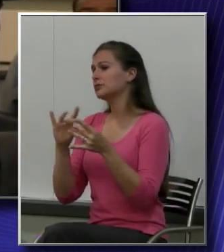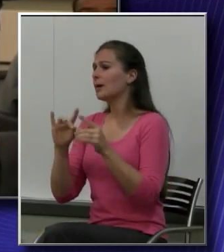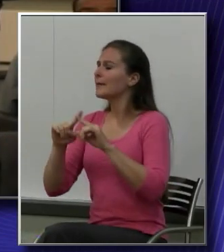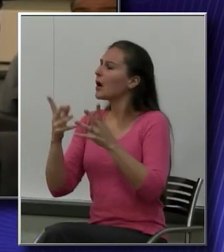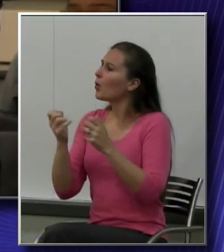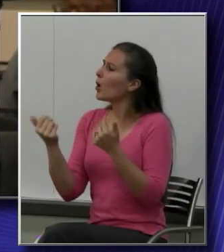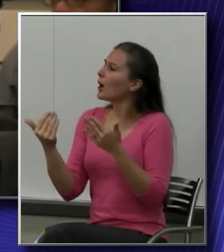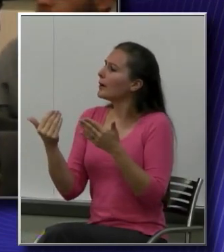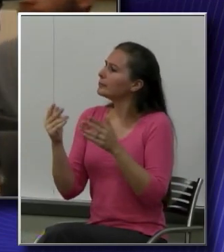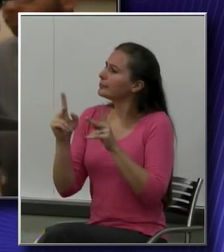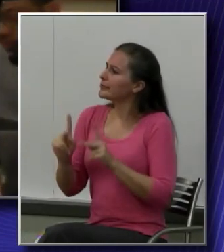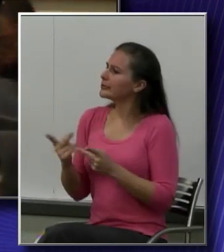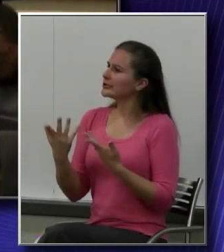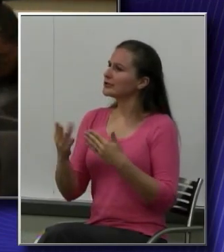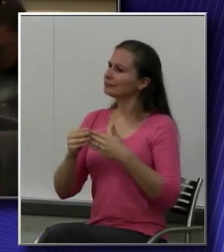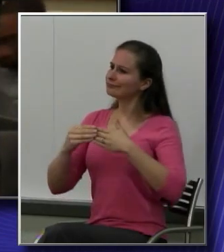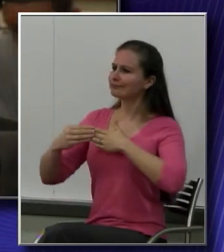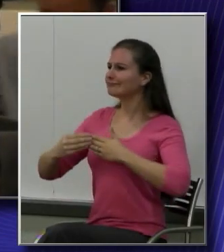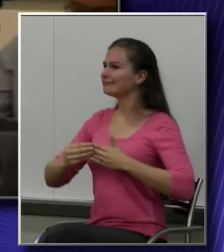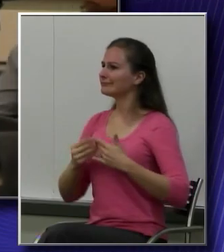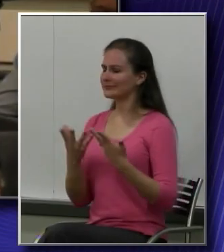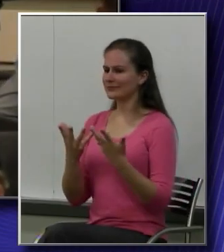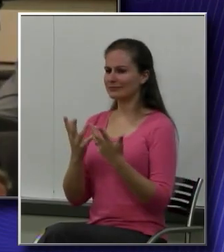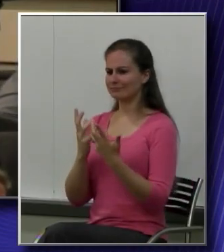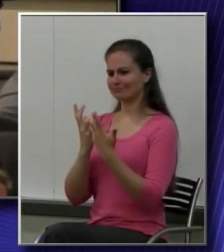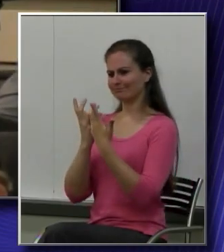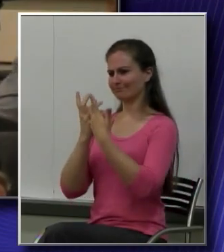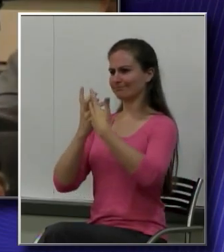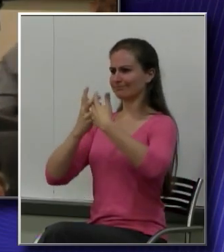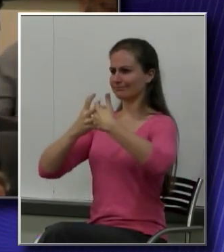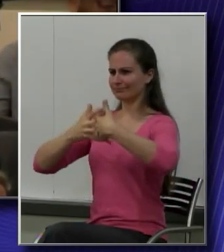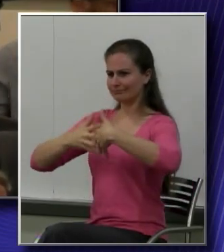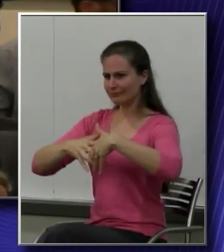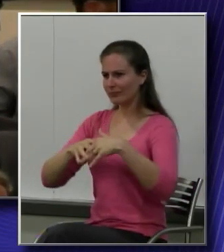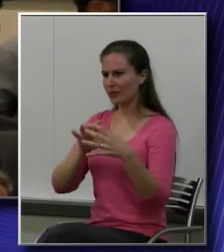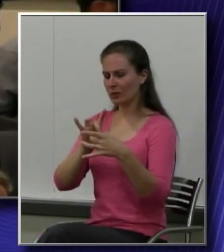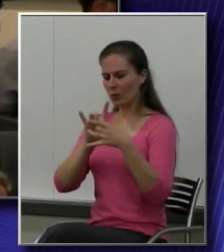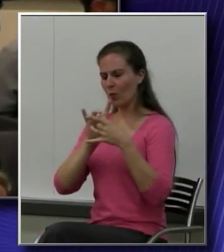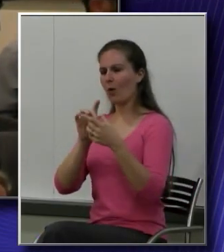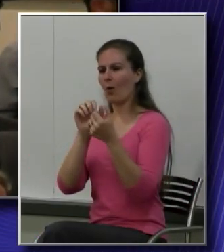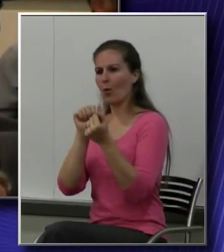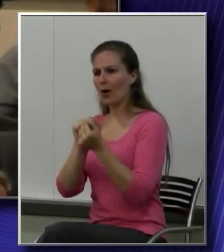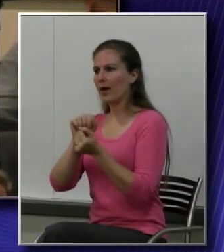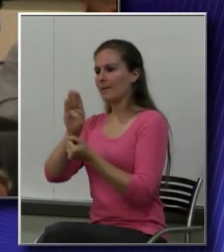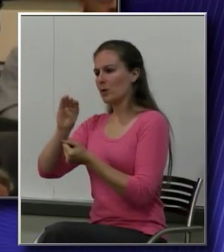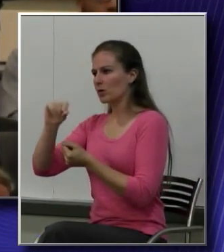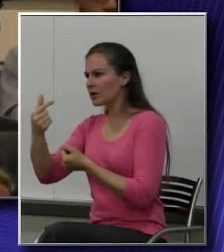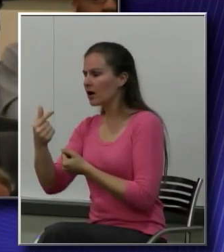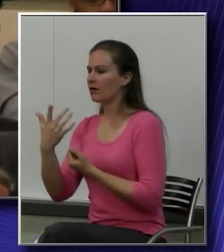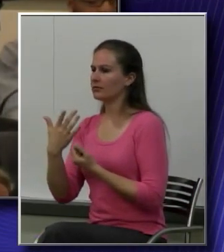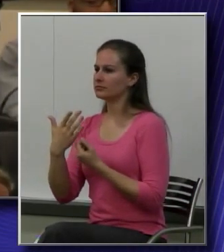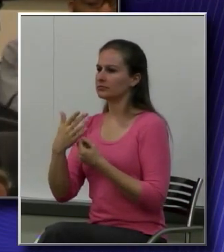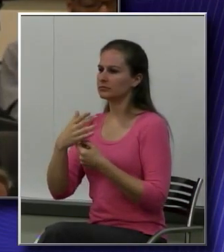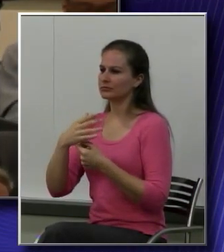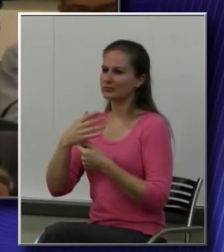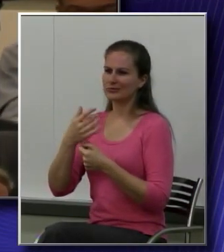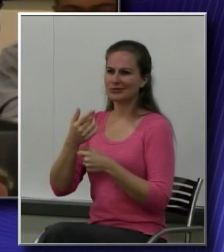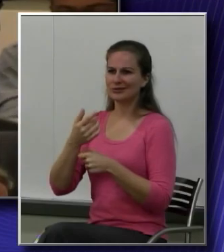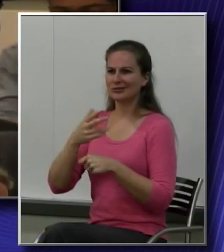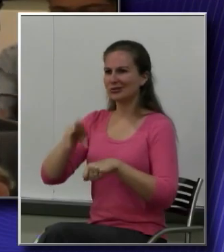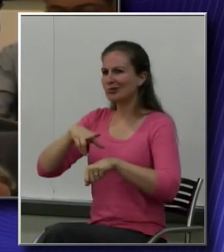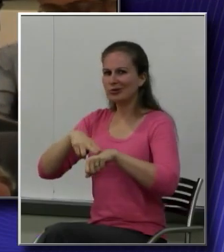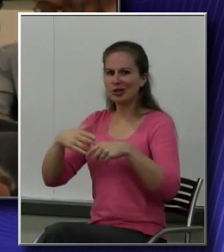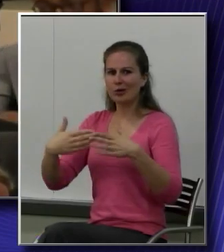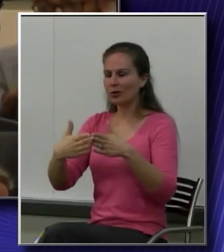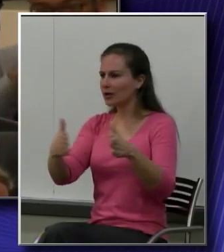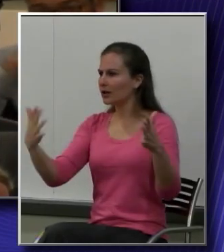nimble and able to maneuver with the Board of Governors, the General Assembly, and with the different presidents, someone